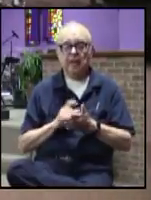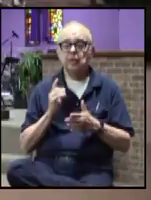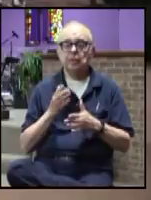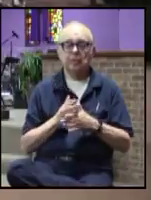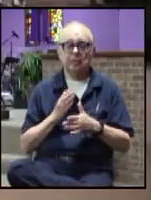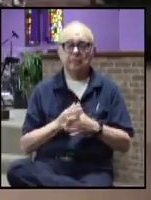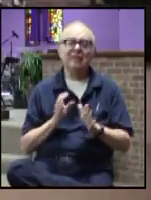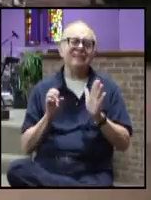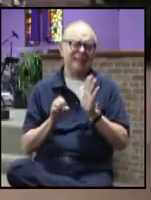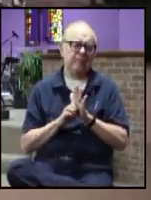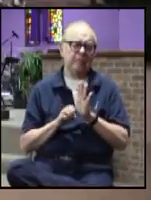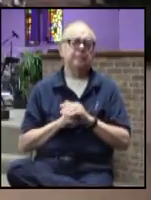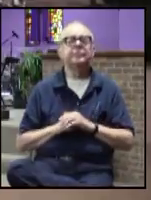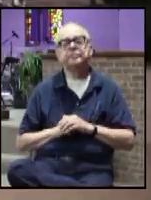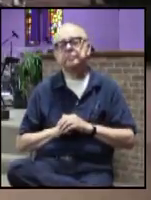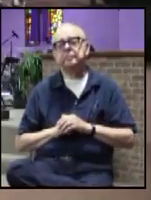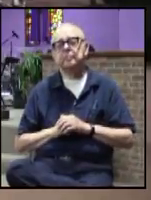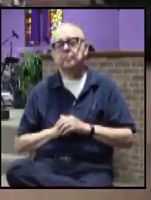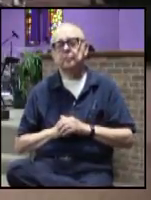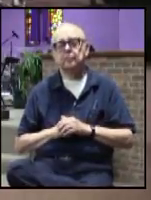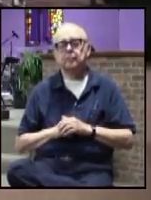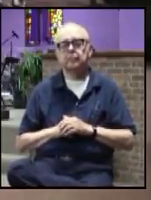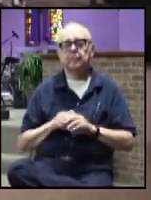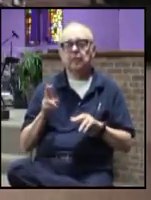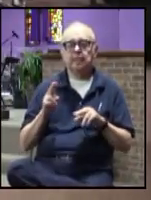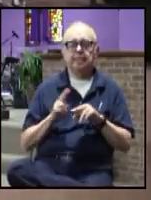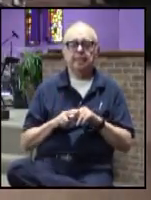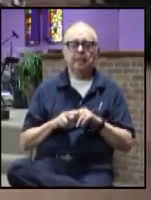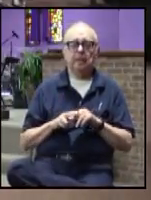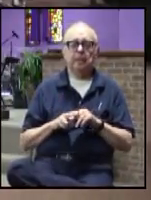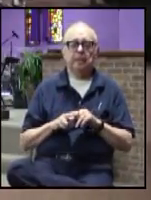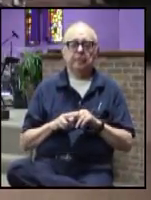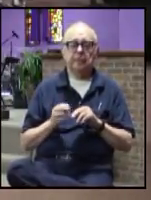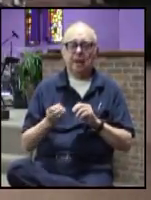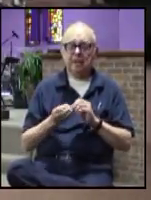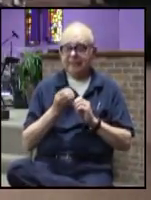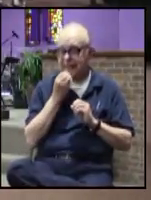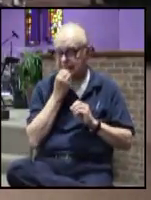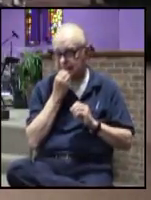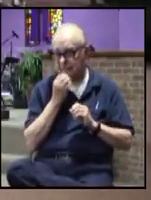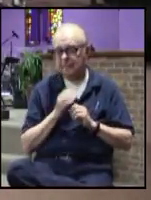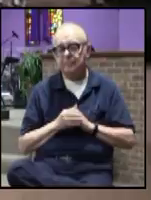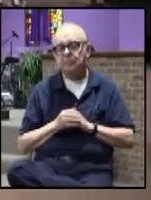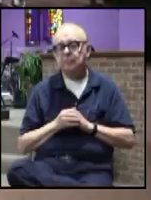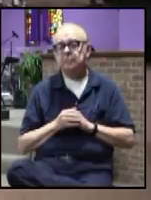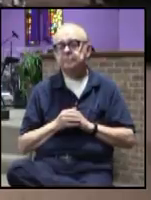are interruptions. For instance, have you ever sat down to eat?